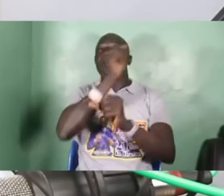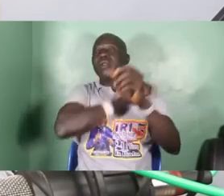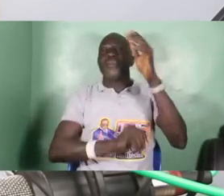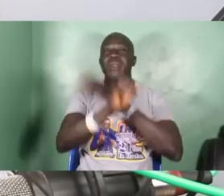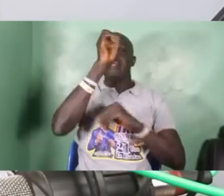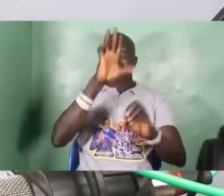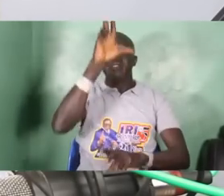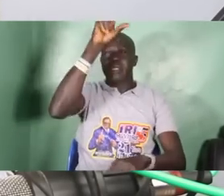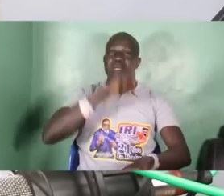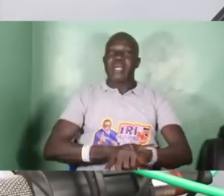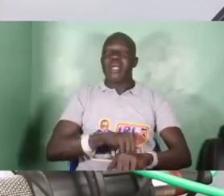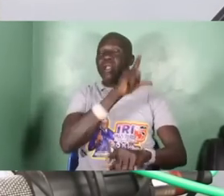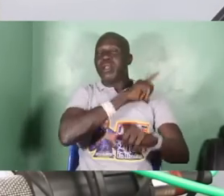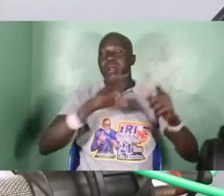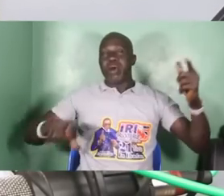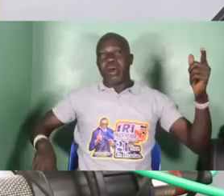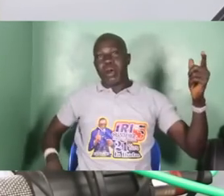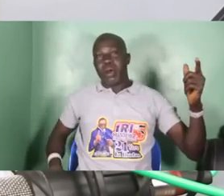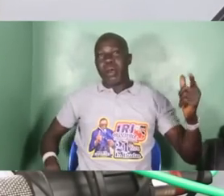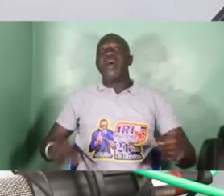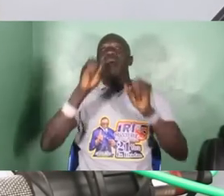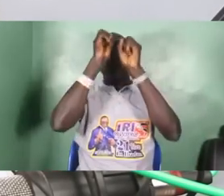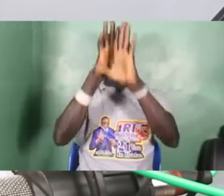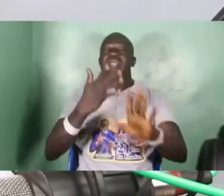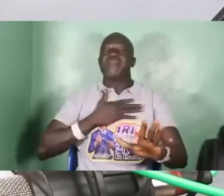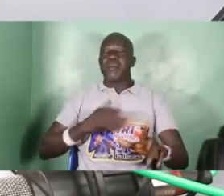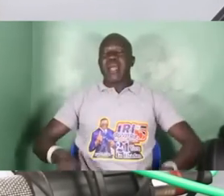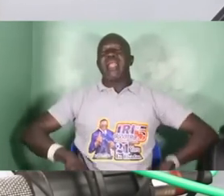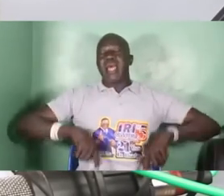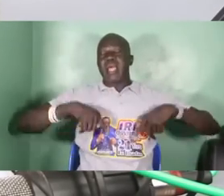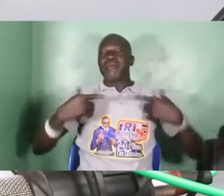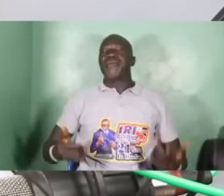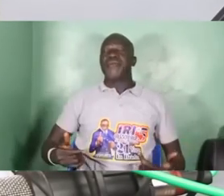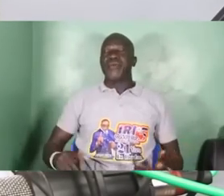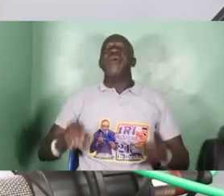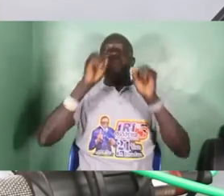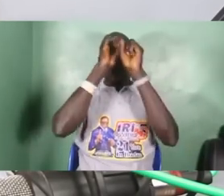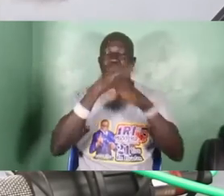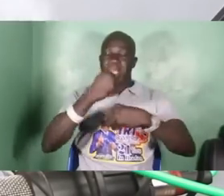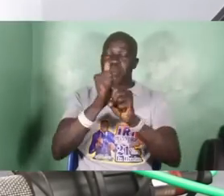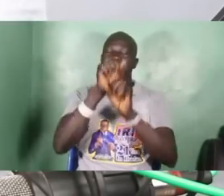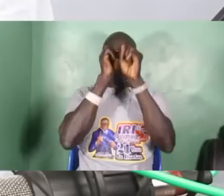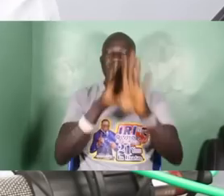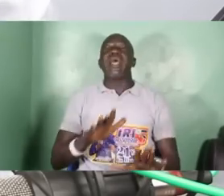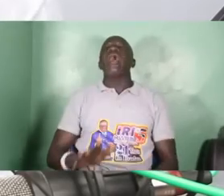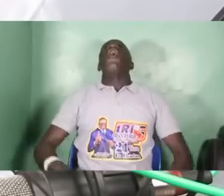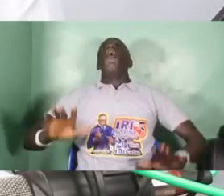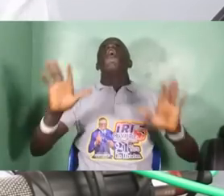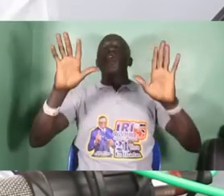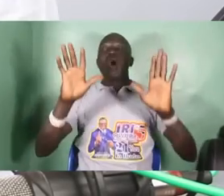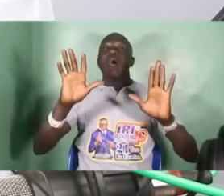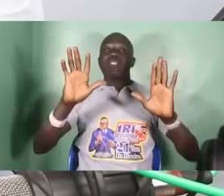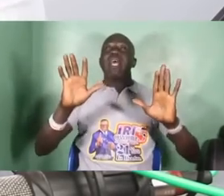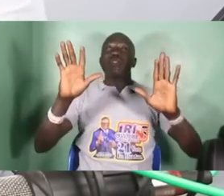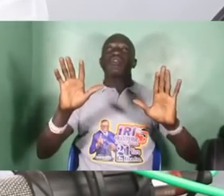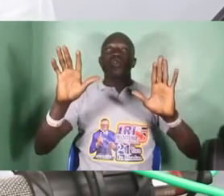blessing through it. Lord, bless my life. Show me the name of God. Let me bless. Oh yeah, wow.